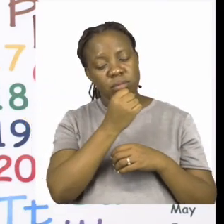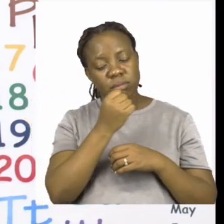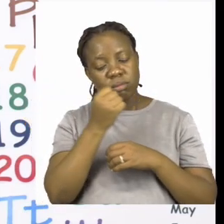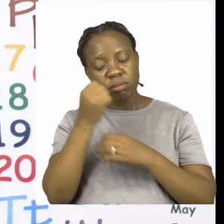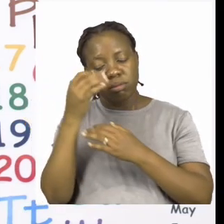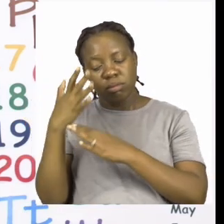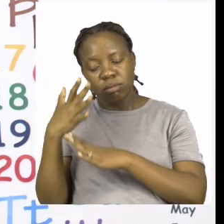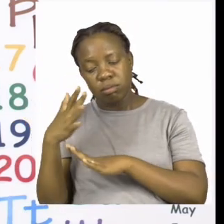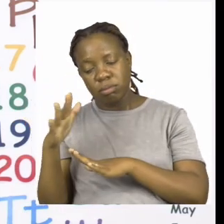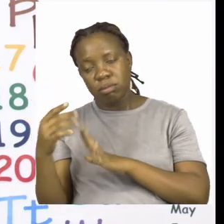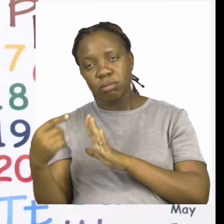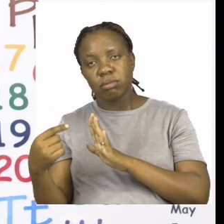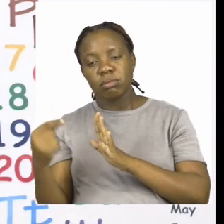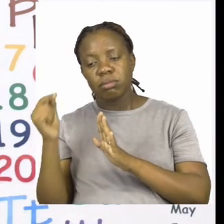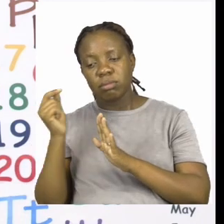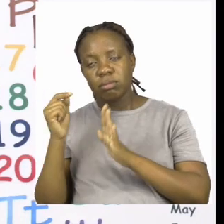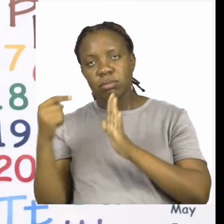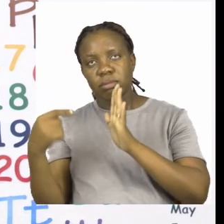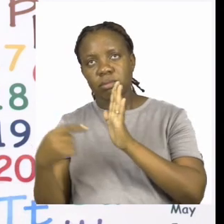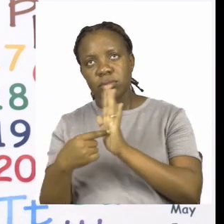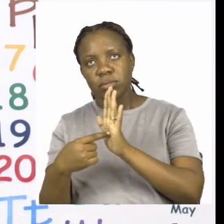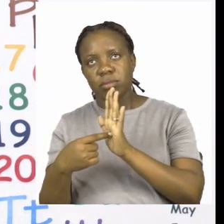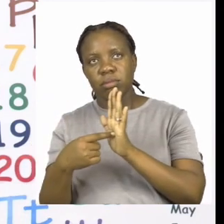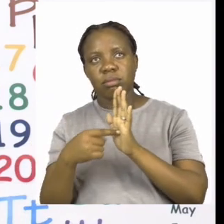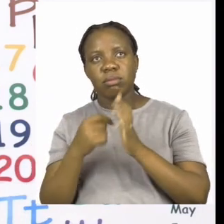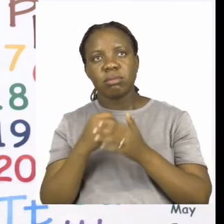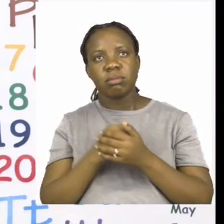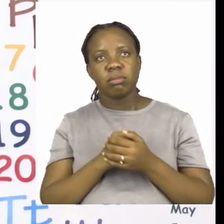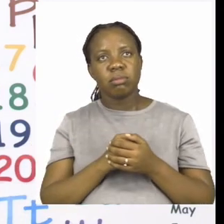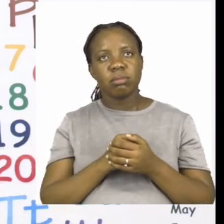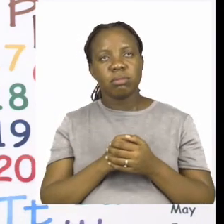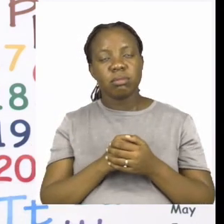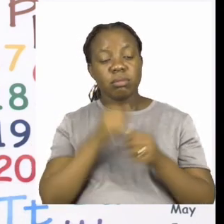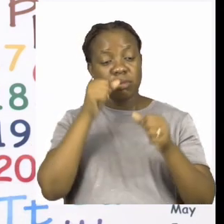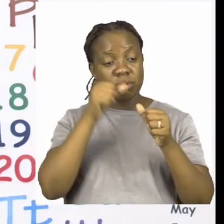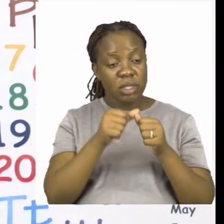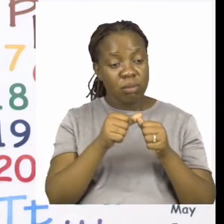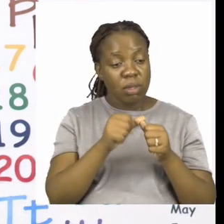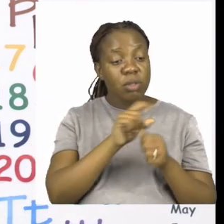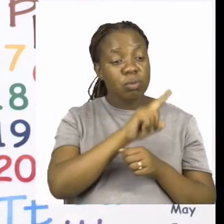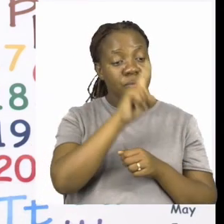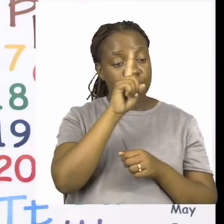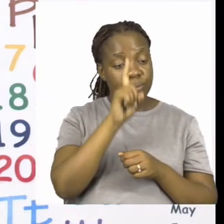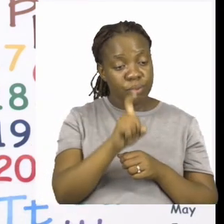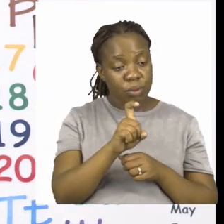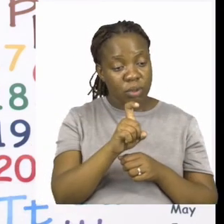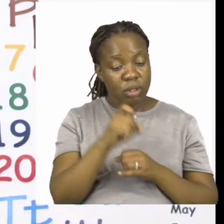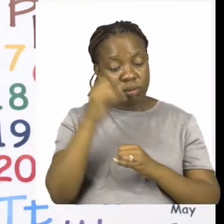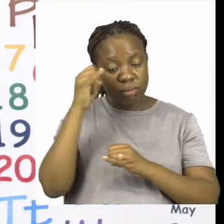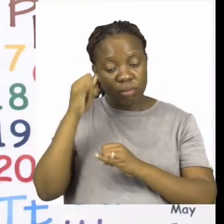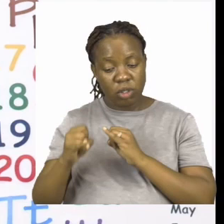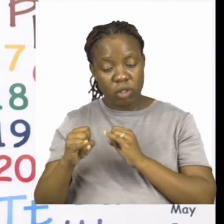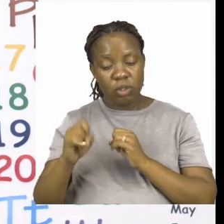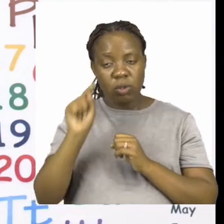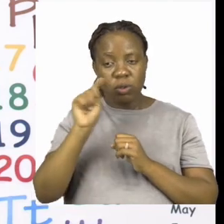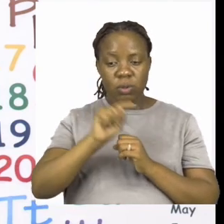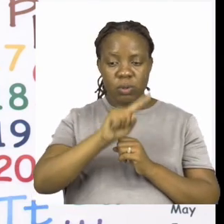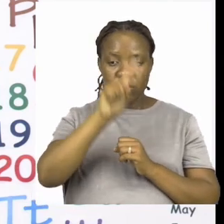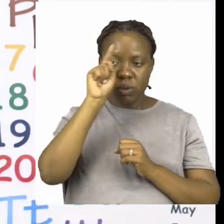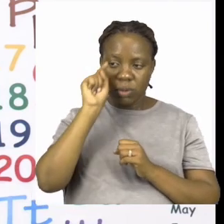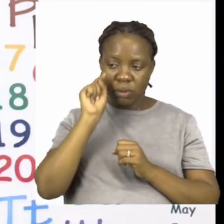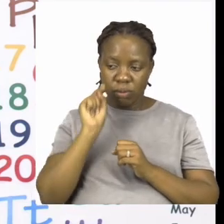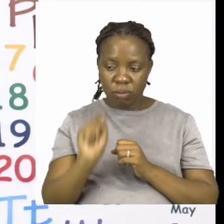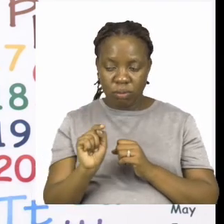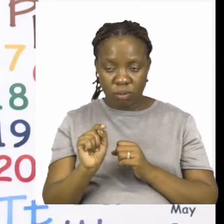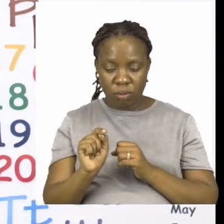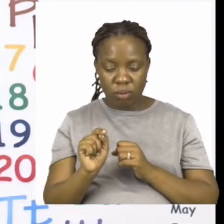stop. Remember? When we ask the question, we end with a question mark, but when we